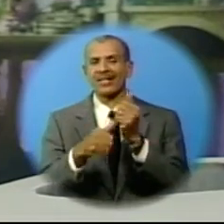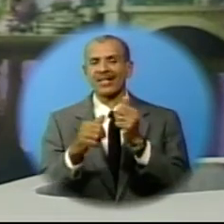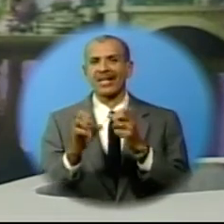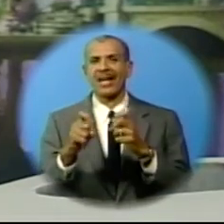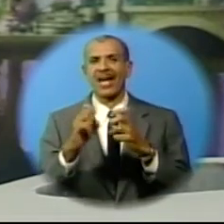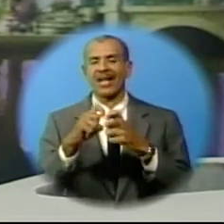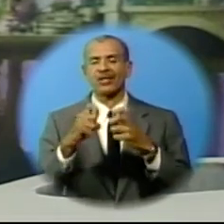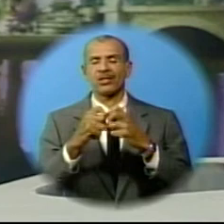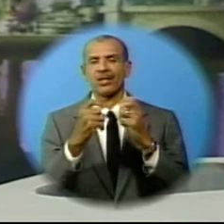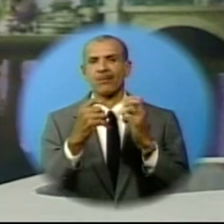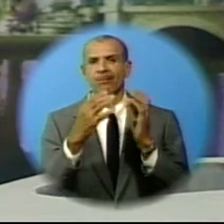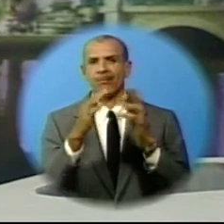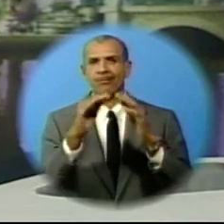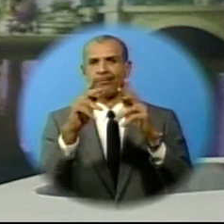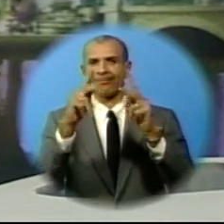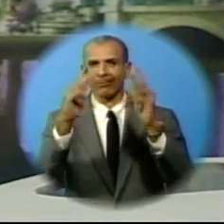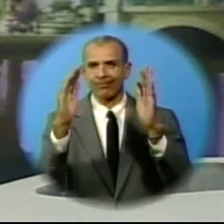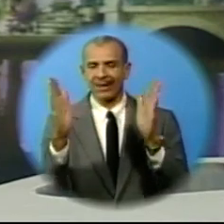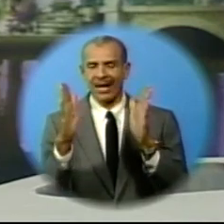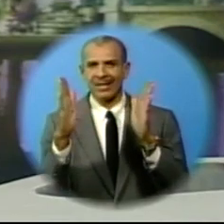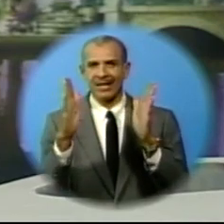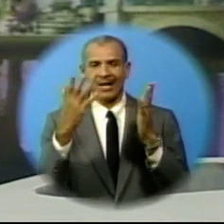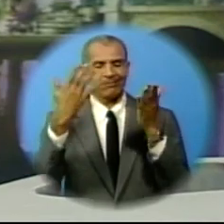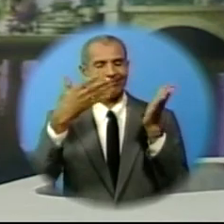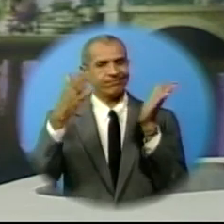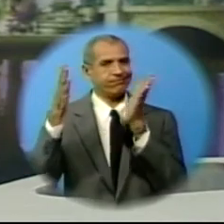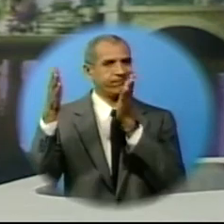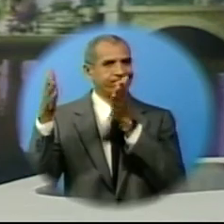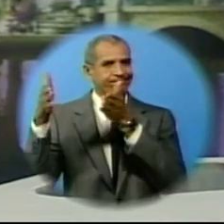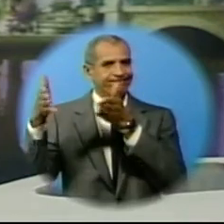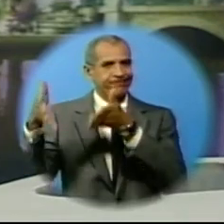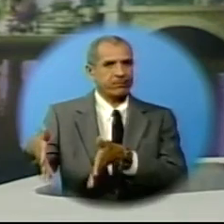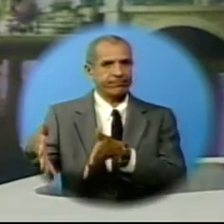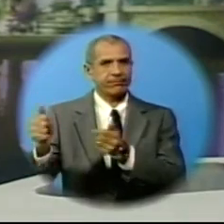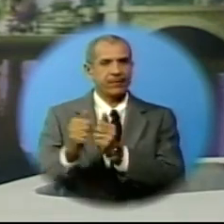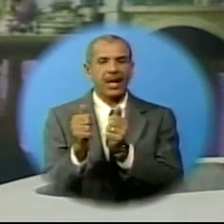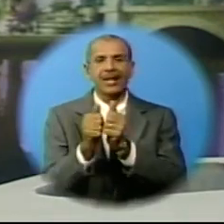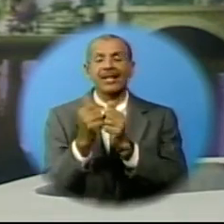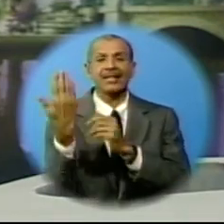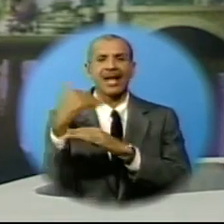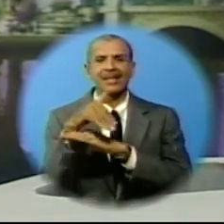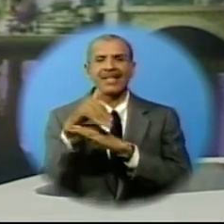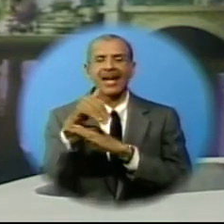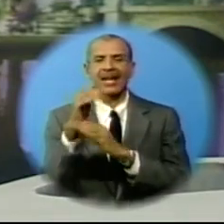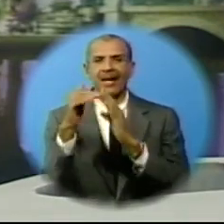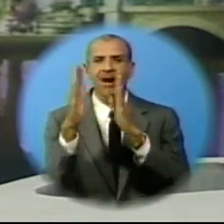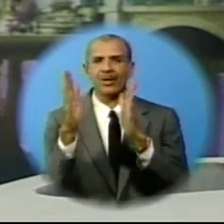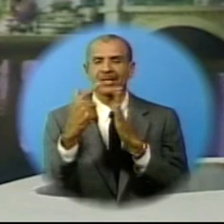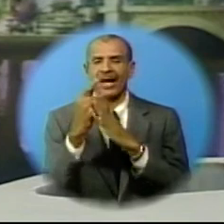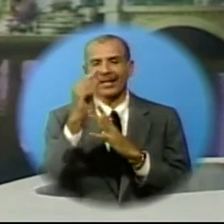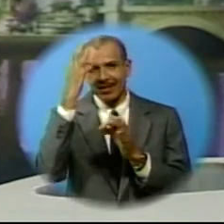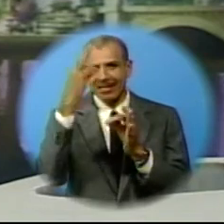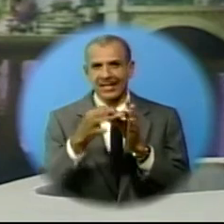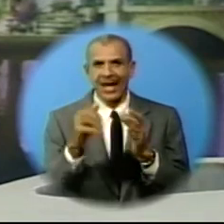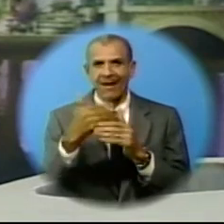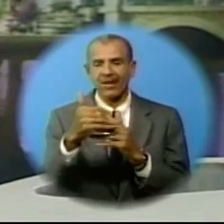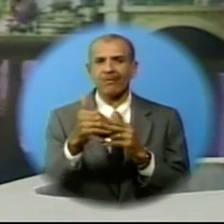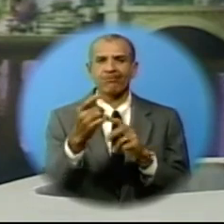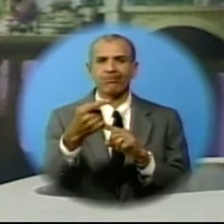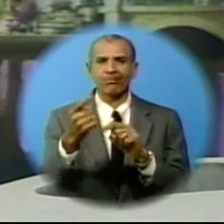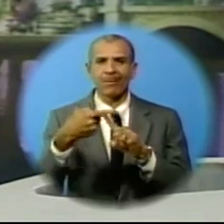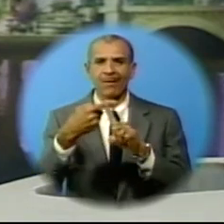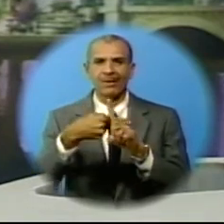in Barbados. The announcement from Environment Minister Dr. Dennis Lowe in the House of Assembly last night. Now, the decision comes after months